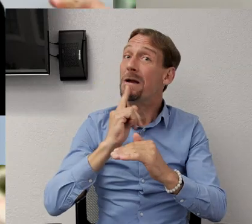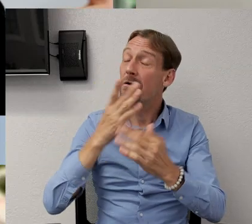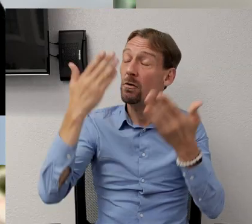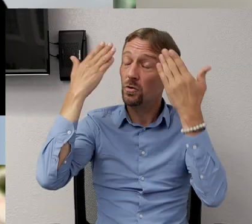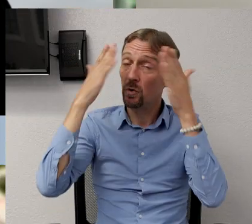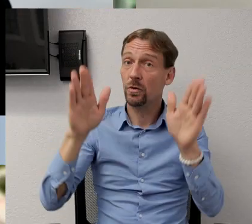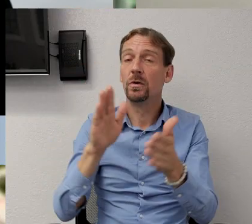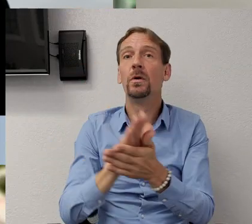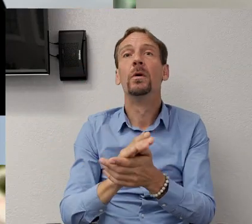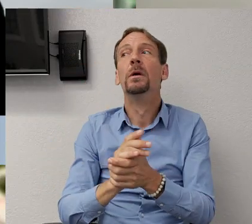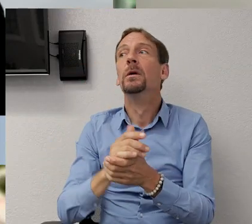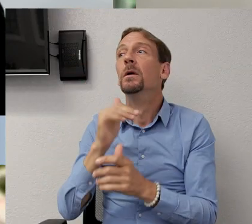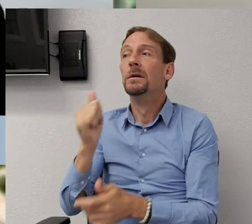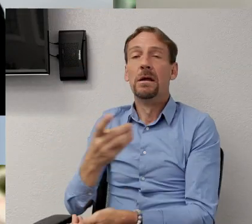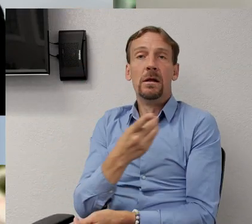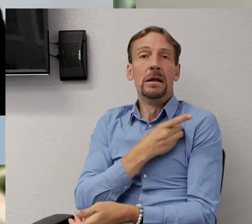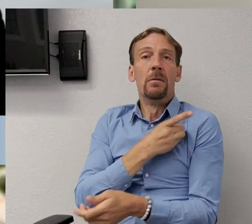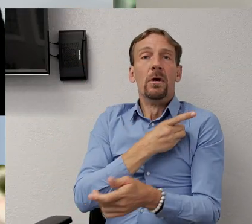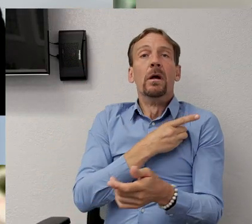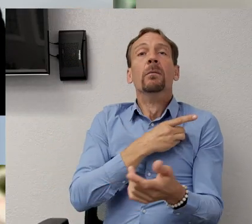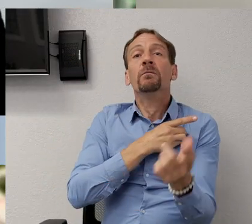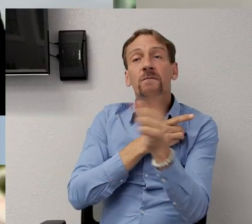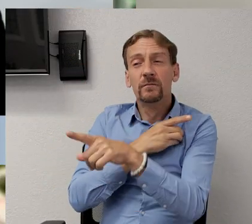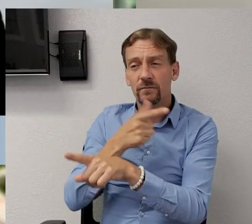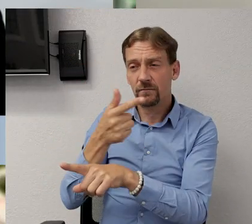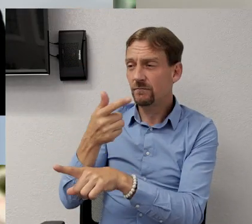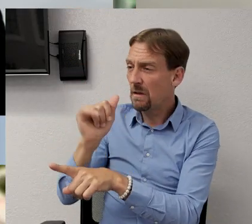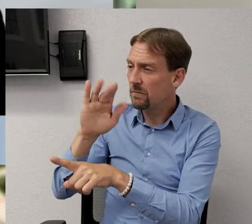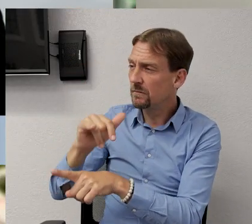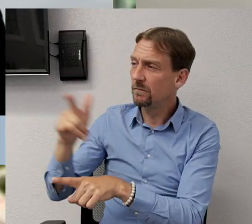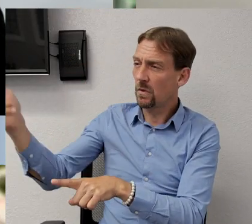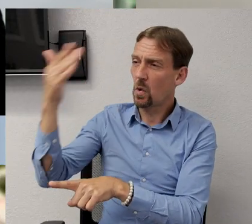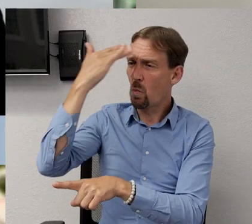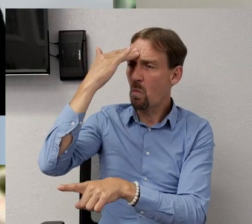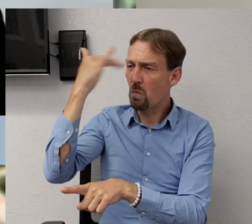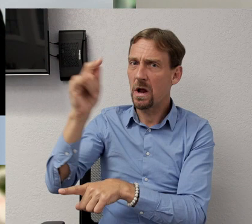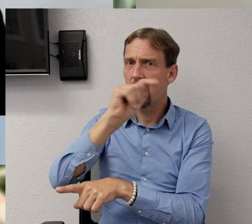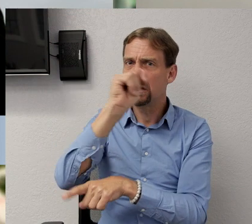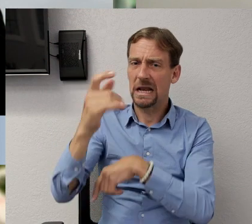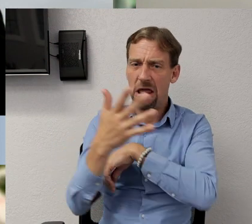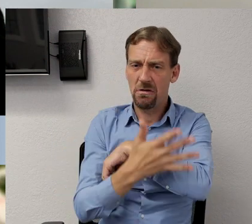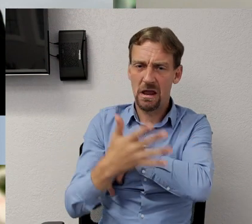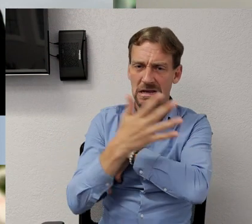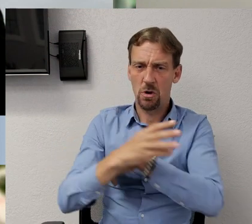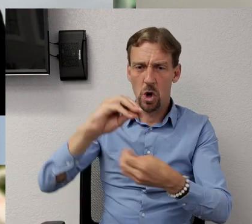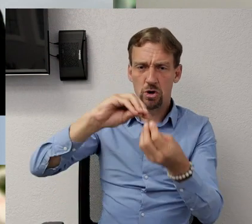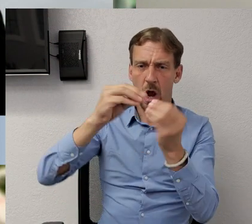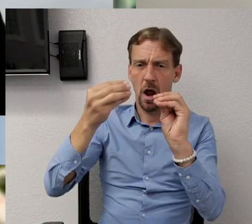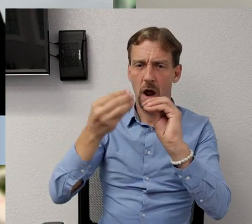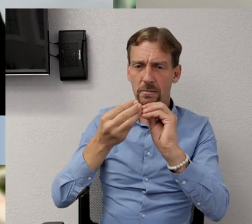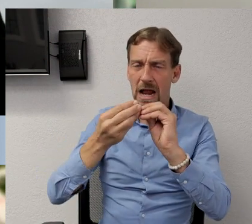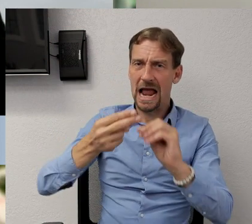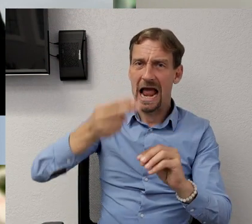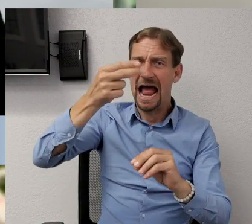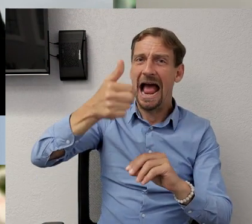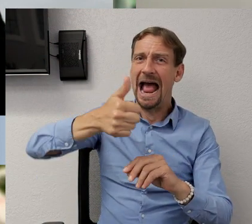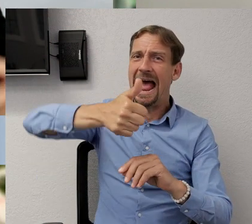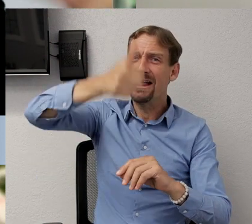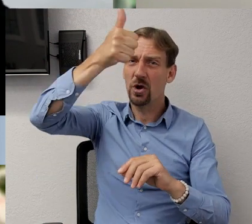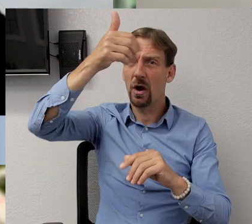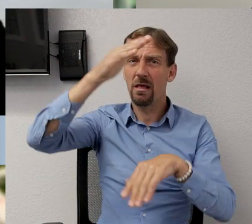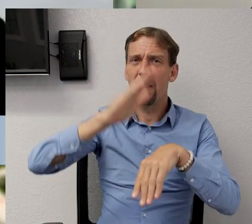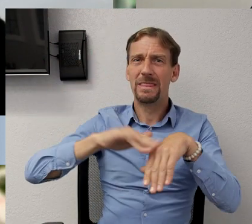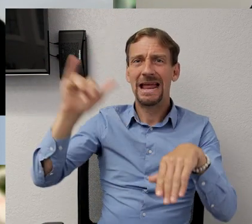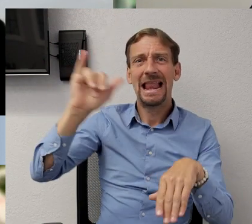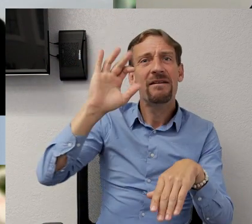So getting back to the numbers, Gary, why do you think Tulare County's per capita number is so much higher than,